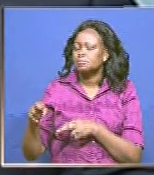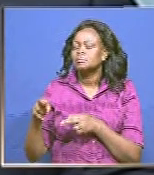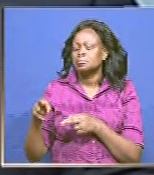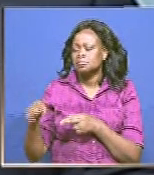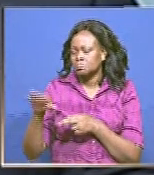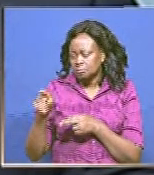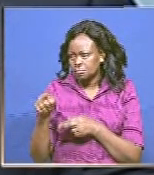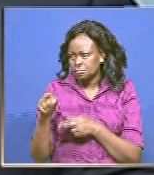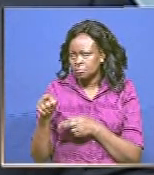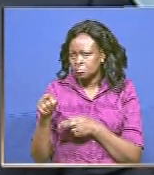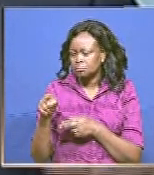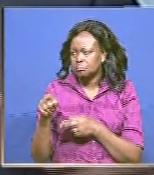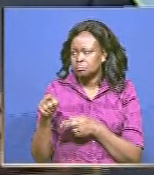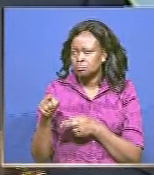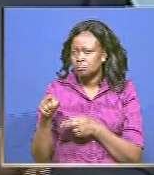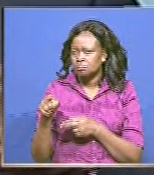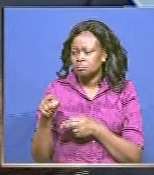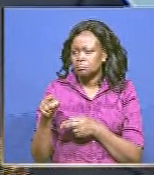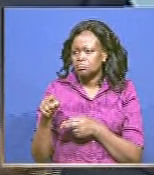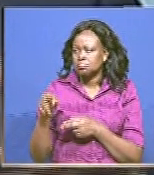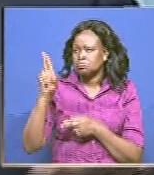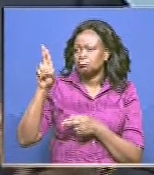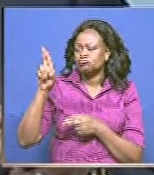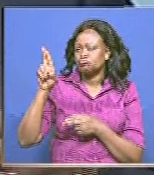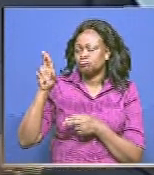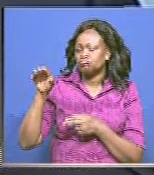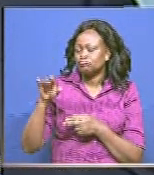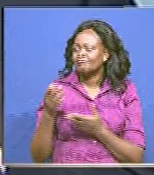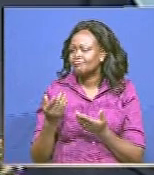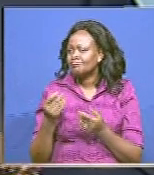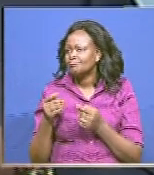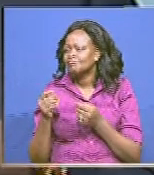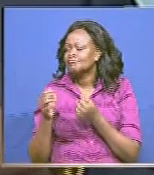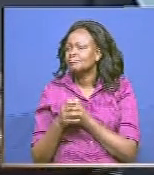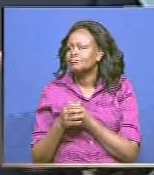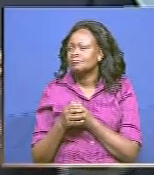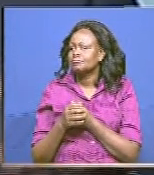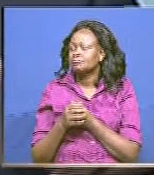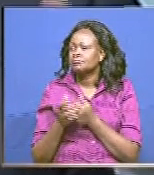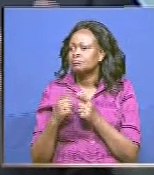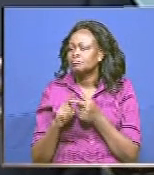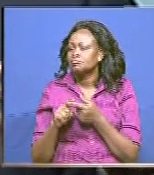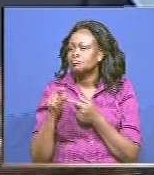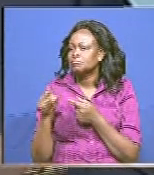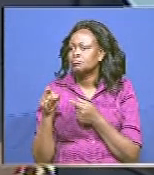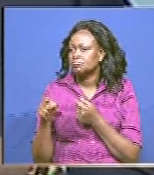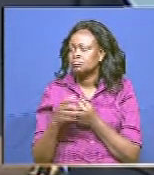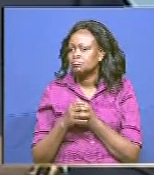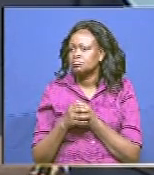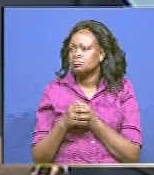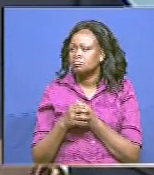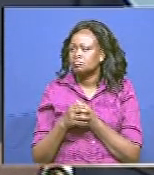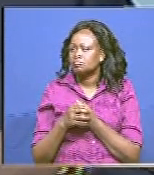of the river. Yes. So you'd expect so many meanders. Yeah. So out of meanders come oxbow